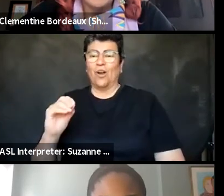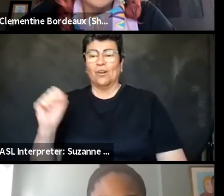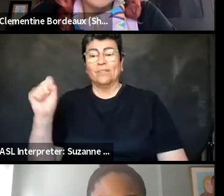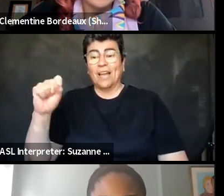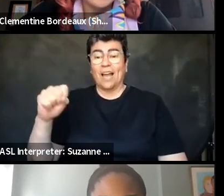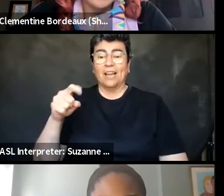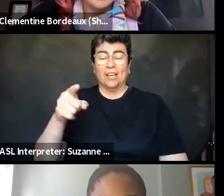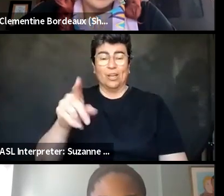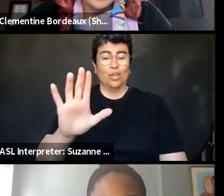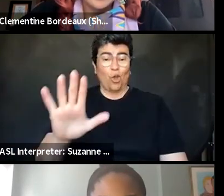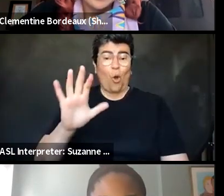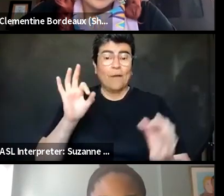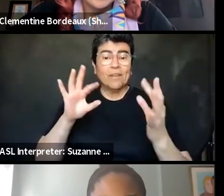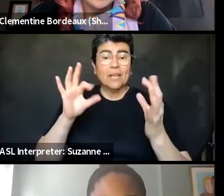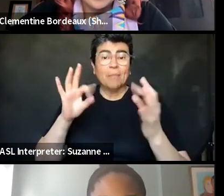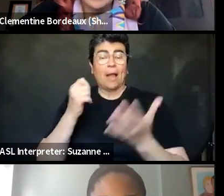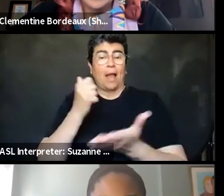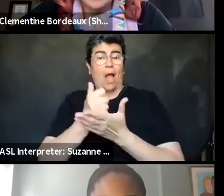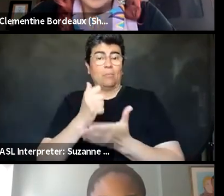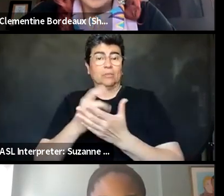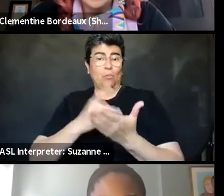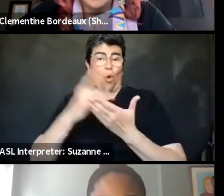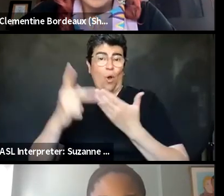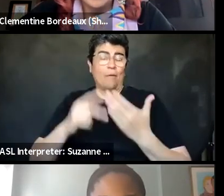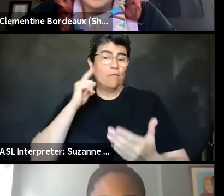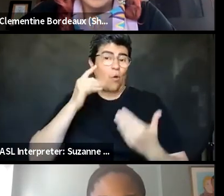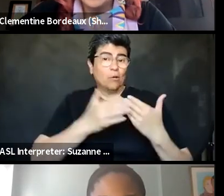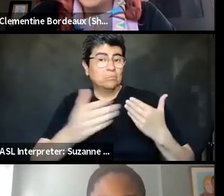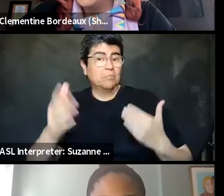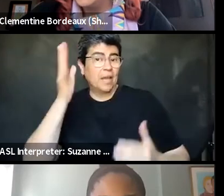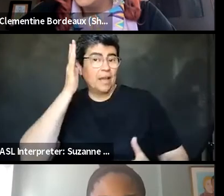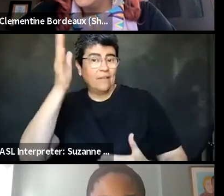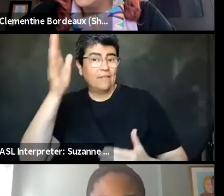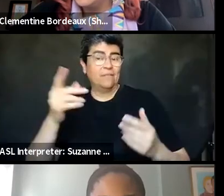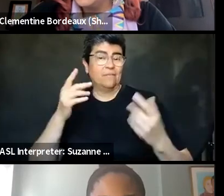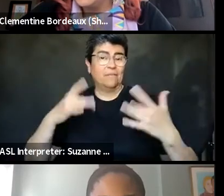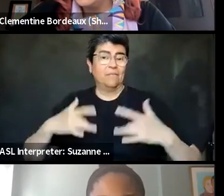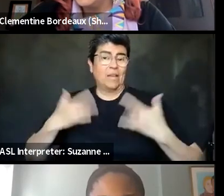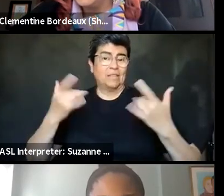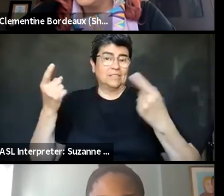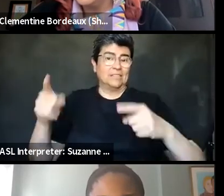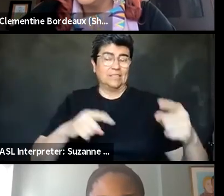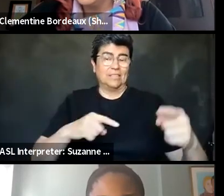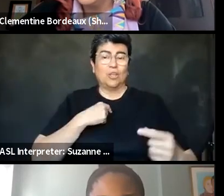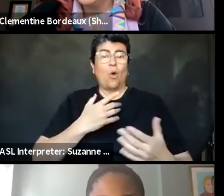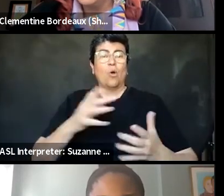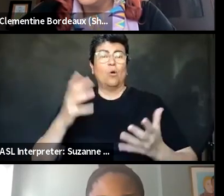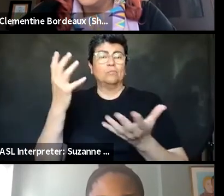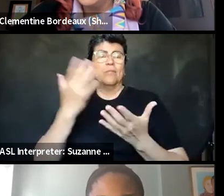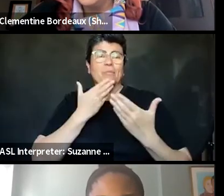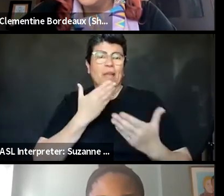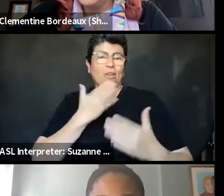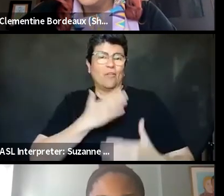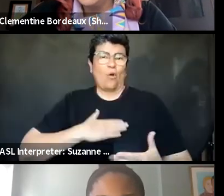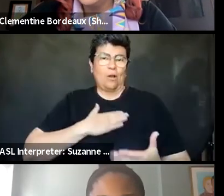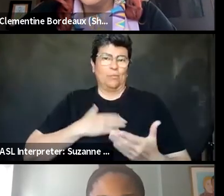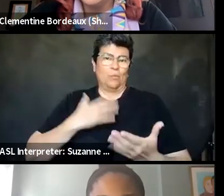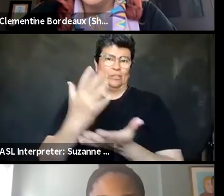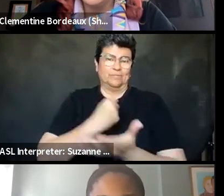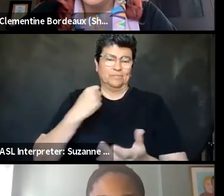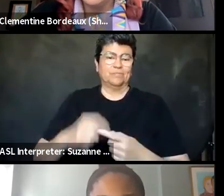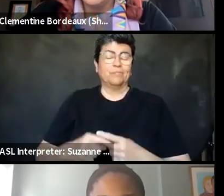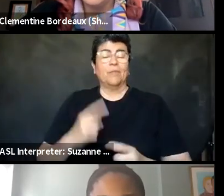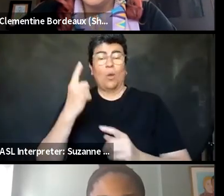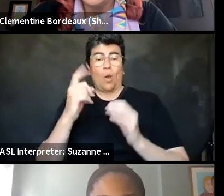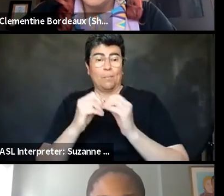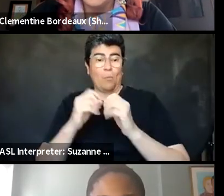Your feedback helps us program for events. And so we would really appreciate if you would take a moment to fill this out as well. So just one